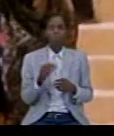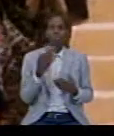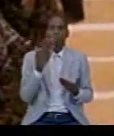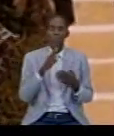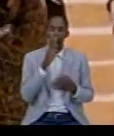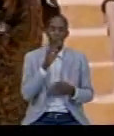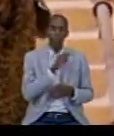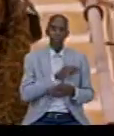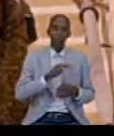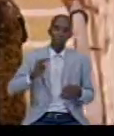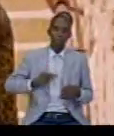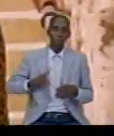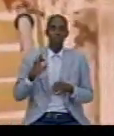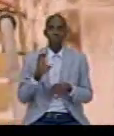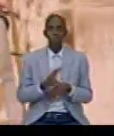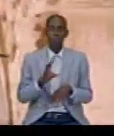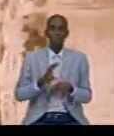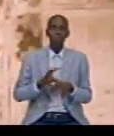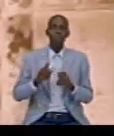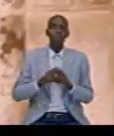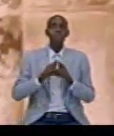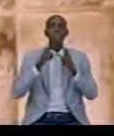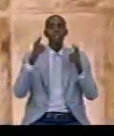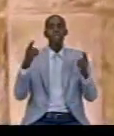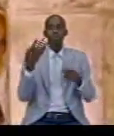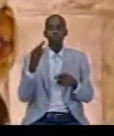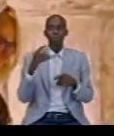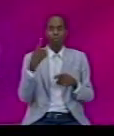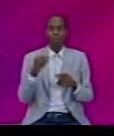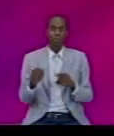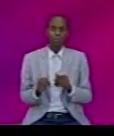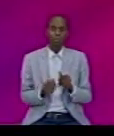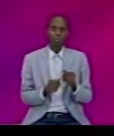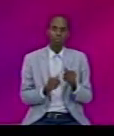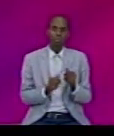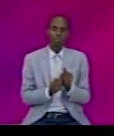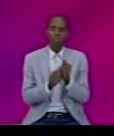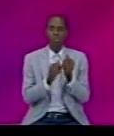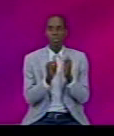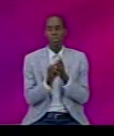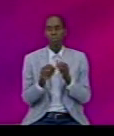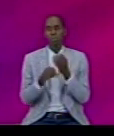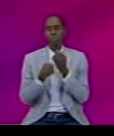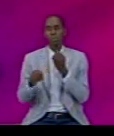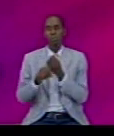church, great was the company of those that published it.